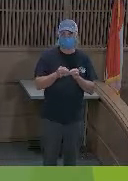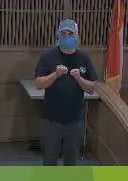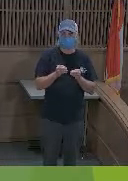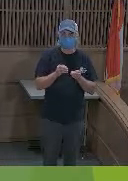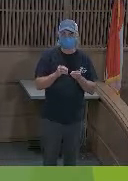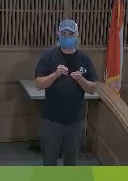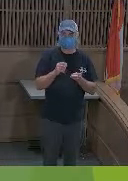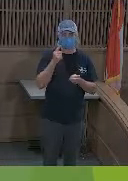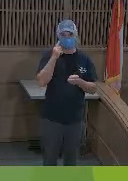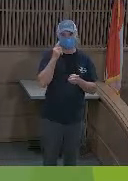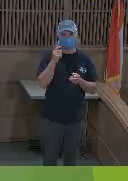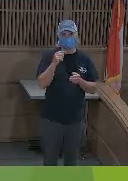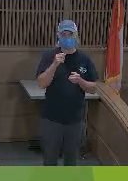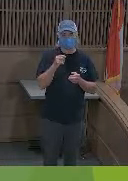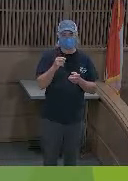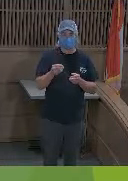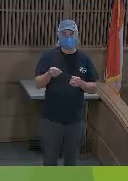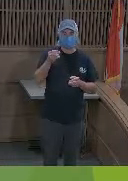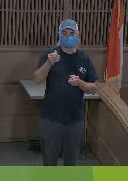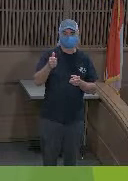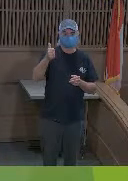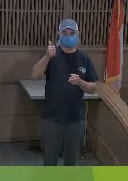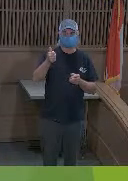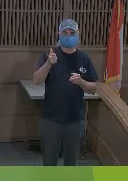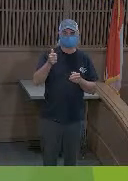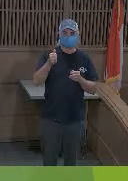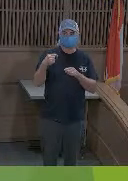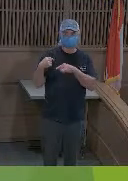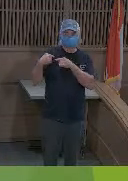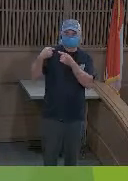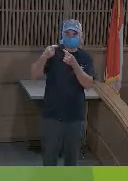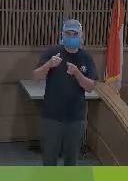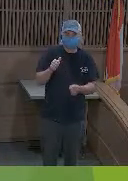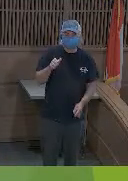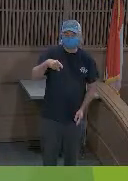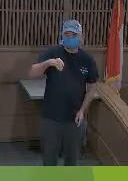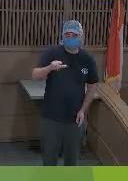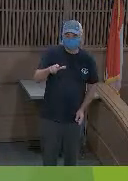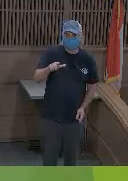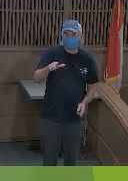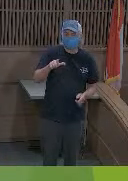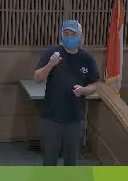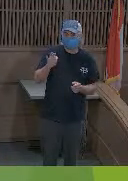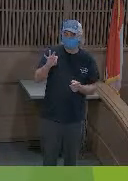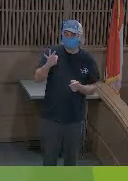I believe, again, is the highest census you've seen since April of 2020.